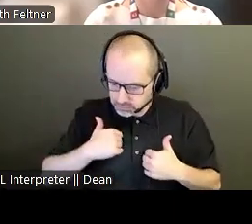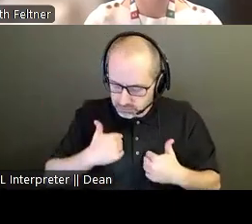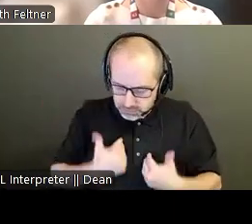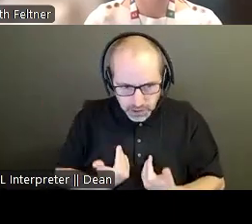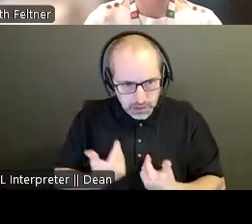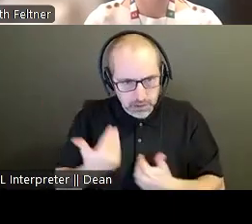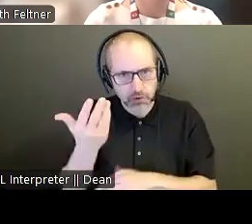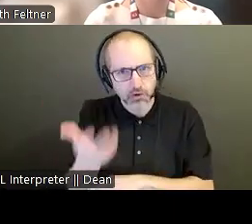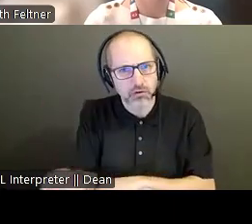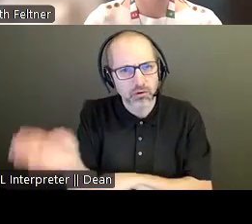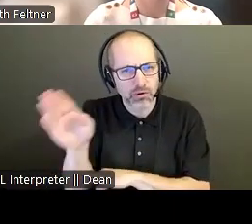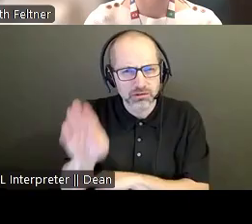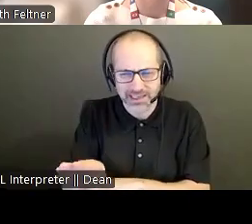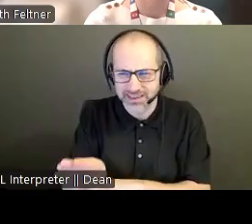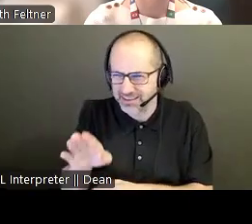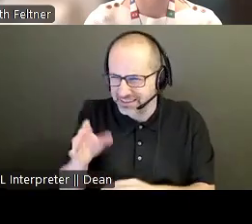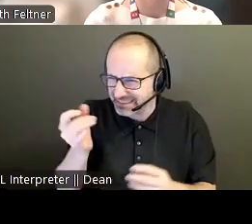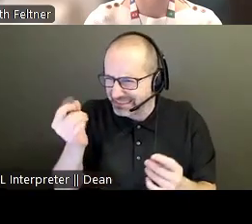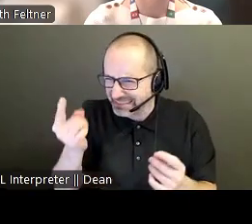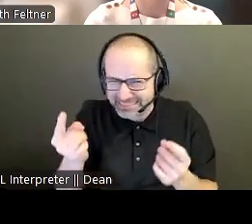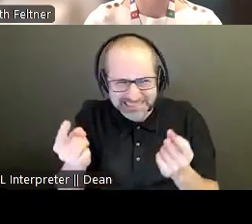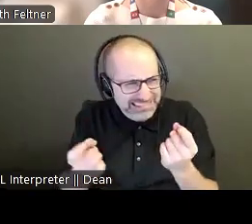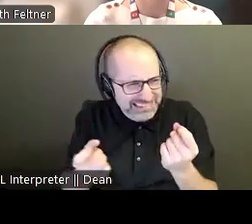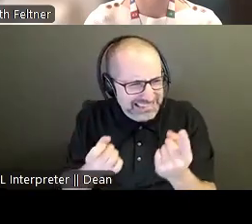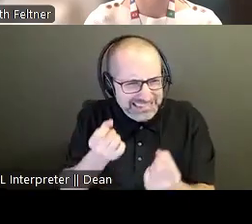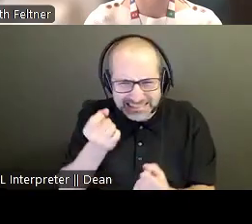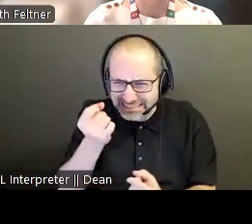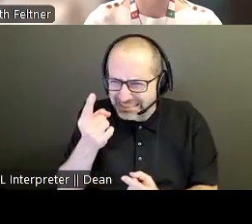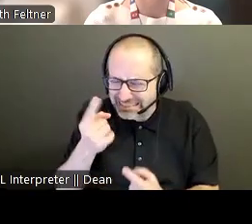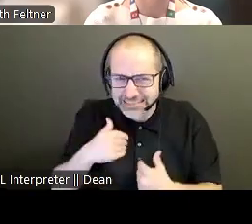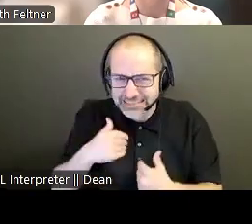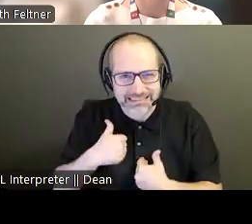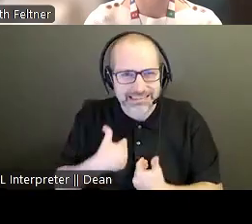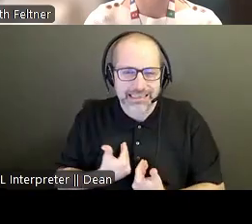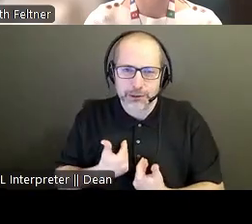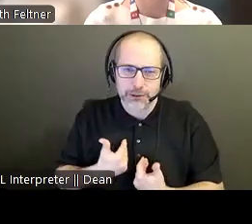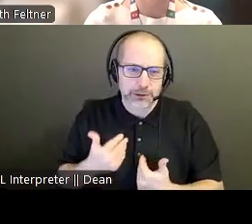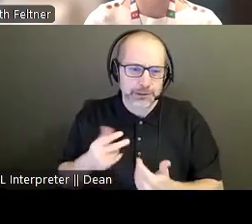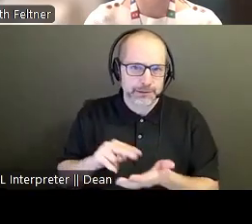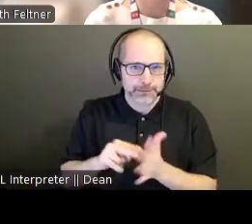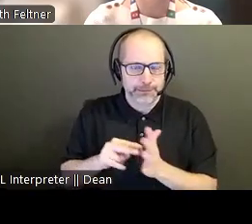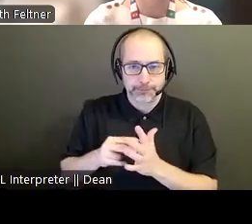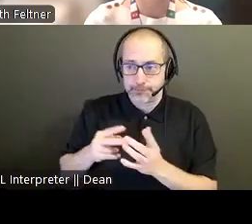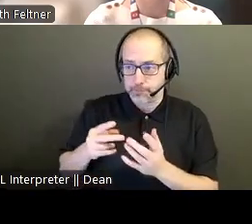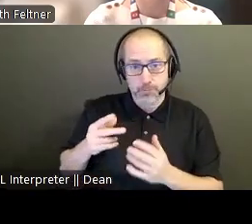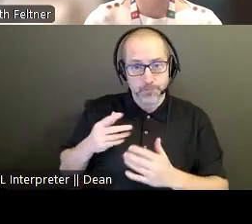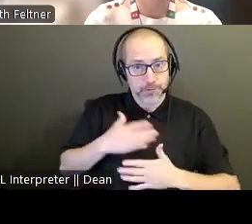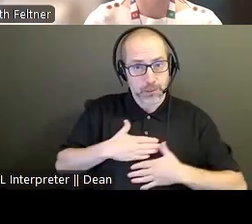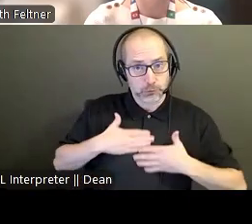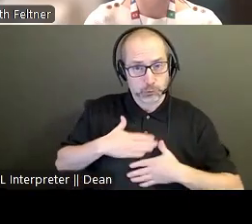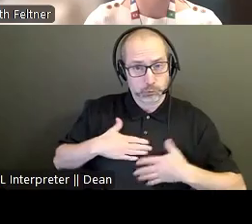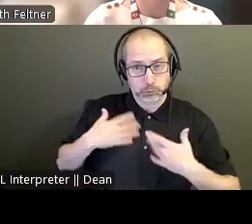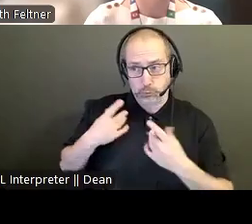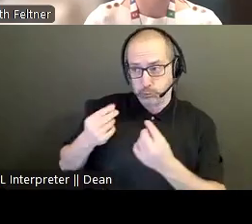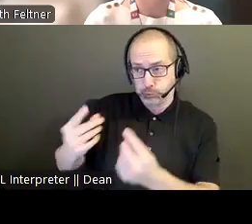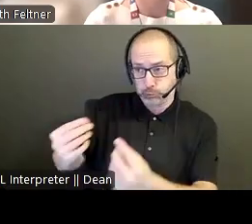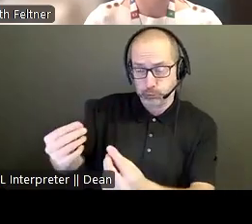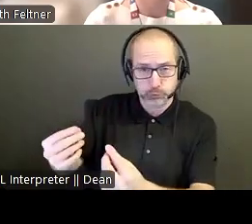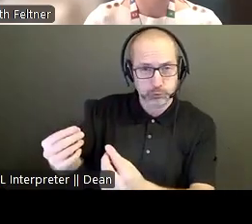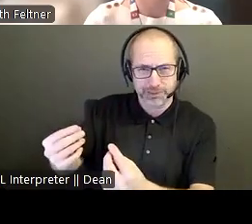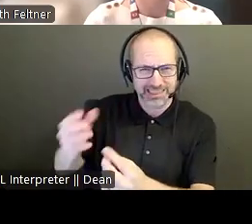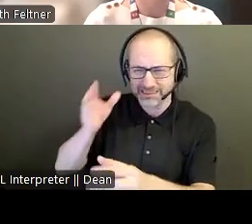end of the day. You're going to withdraw from some of those noisy situations where there's lots